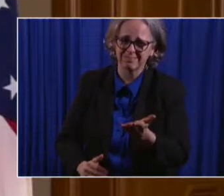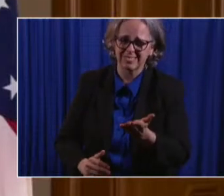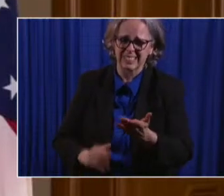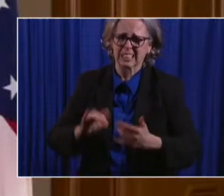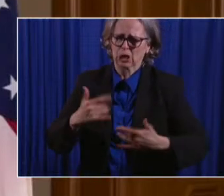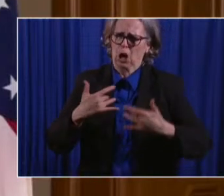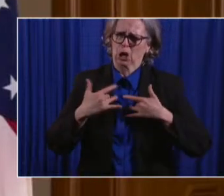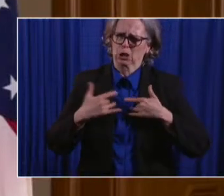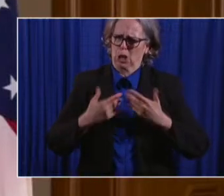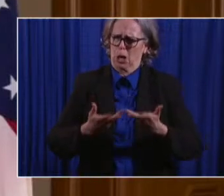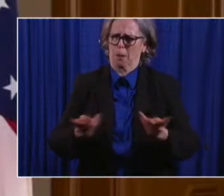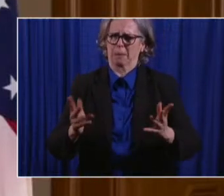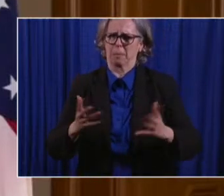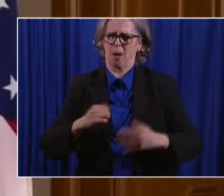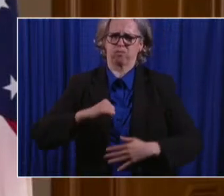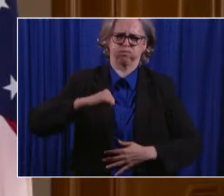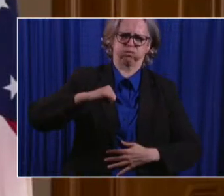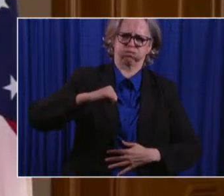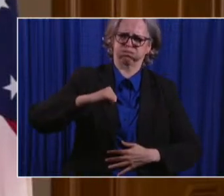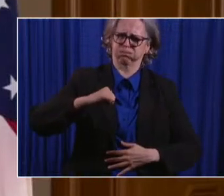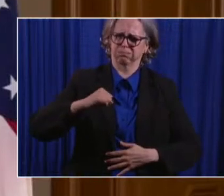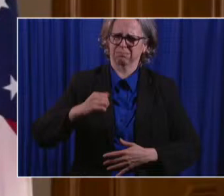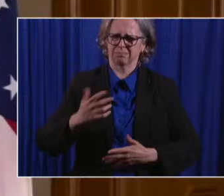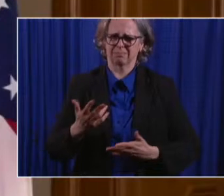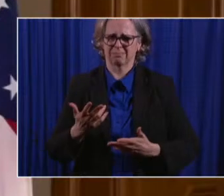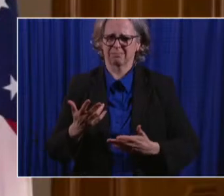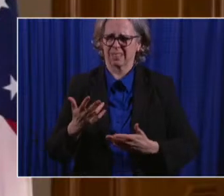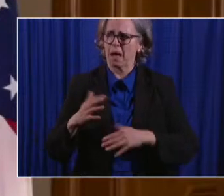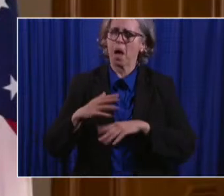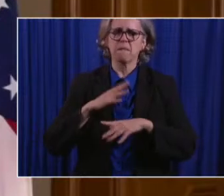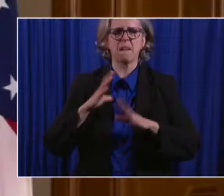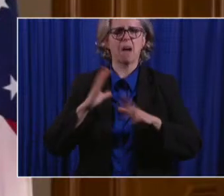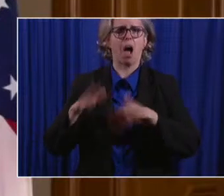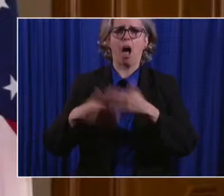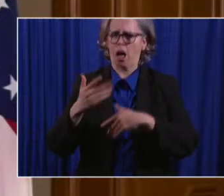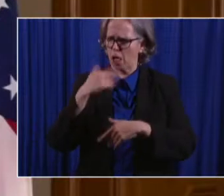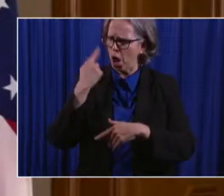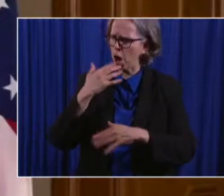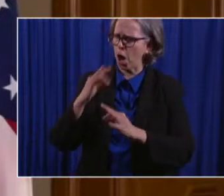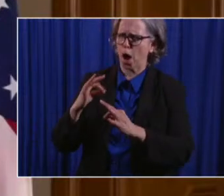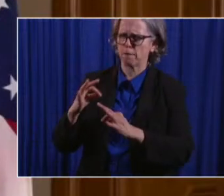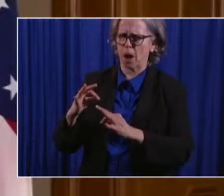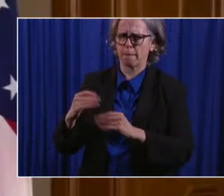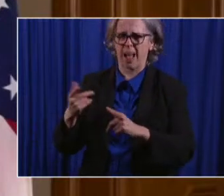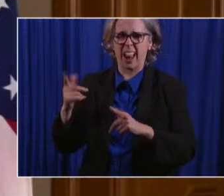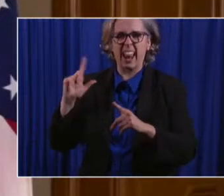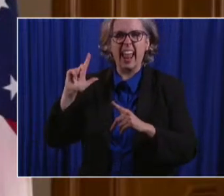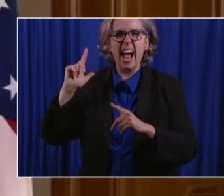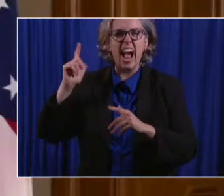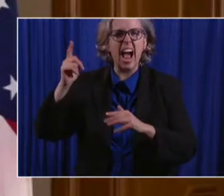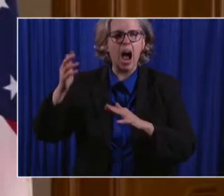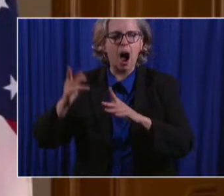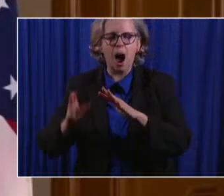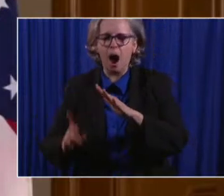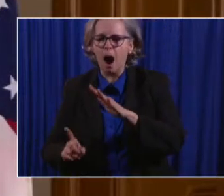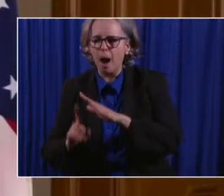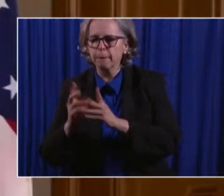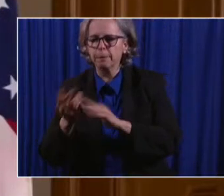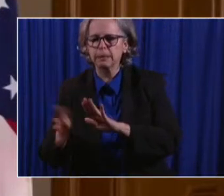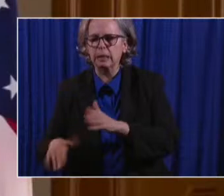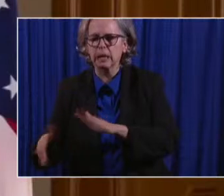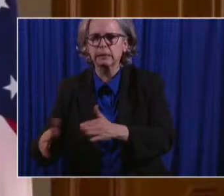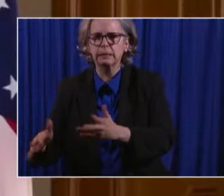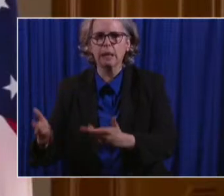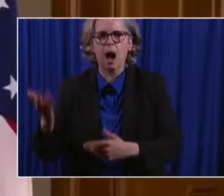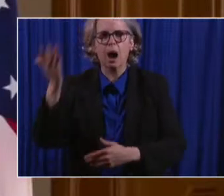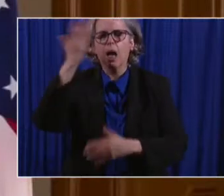bothers me. It should bother every Ohioan. It's why I'm doing everything in my power to get the medical community,